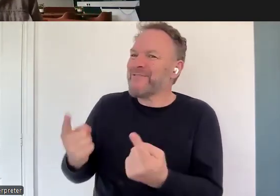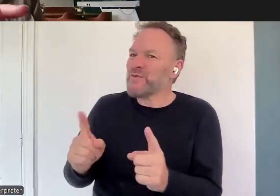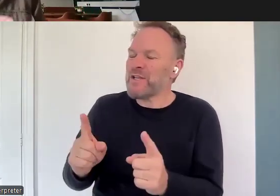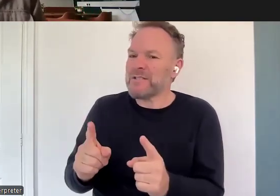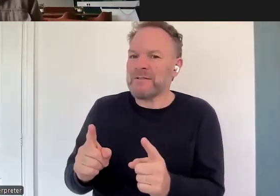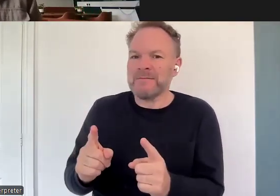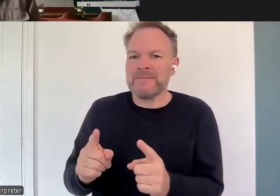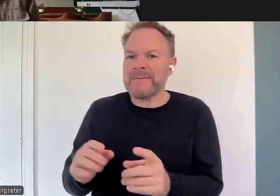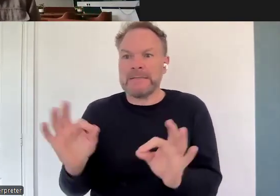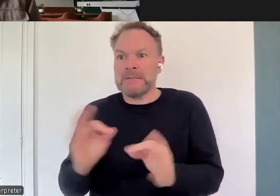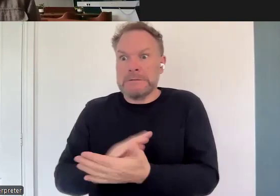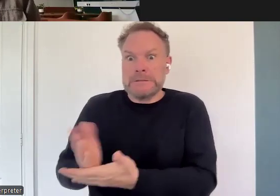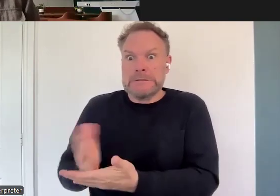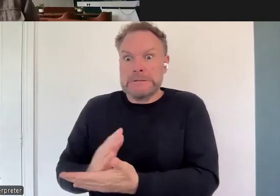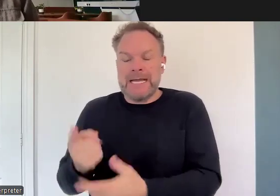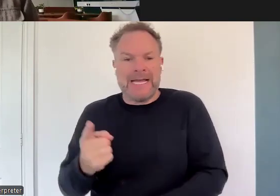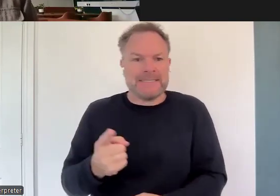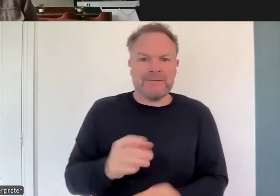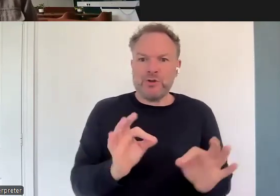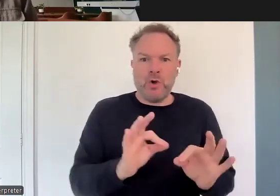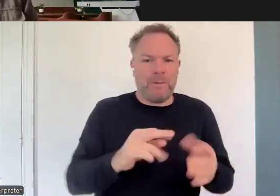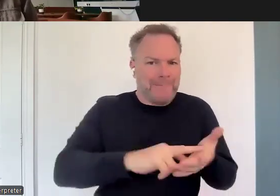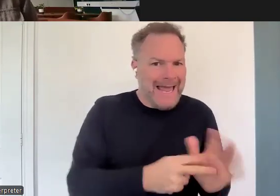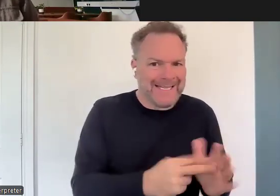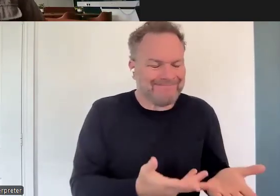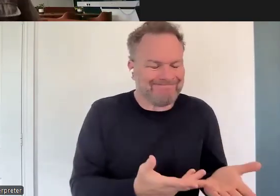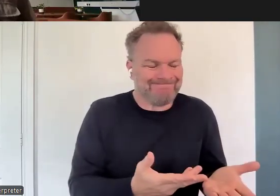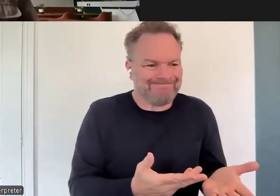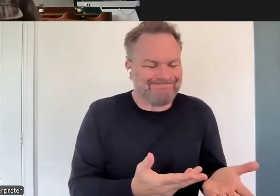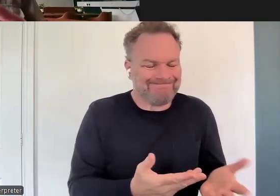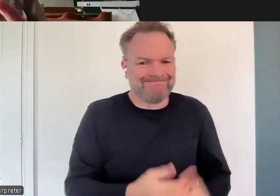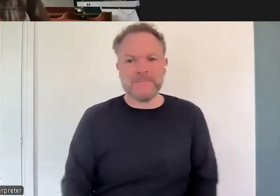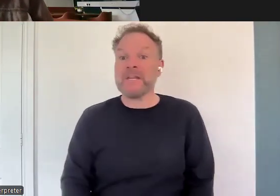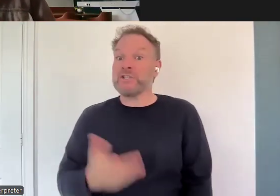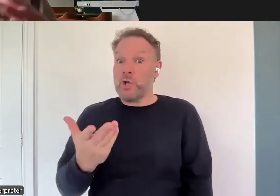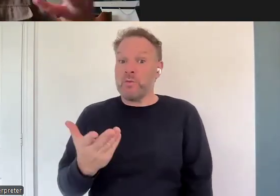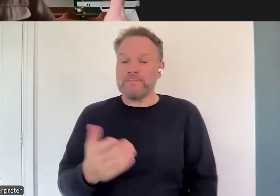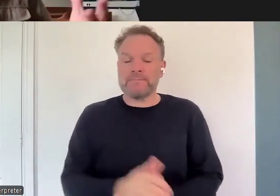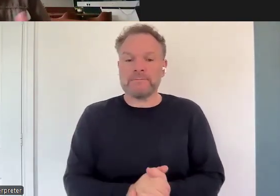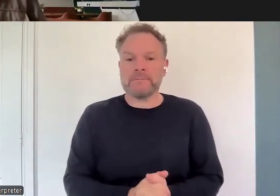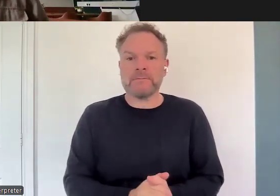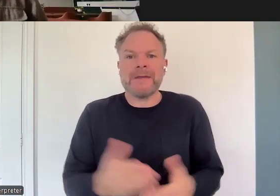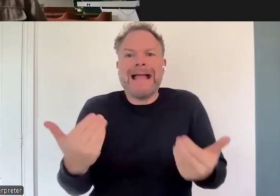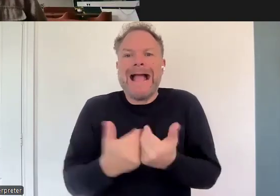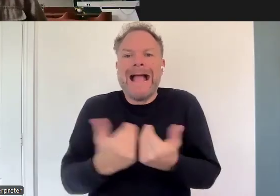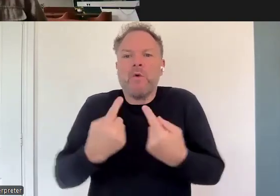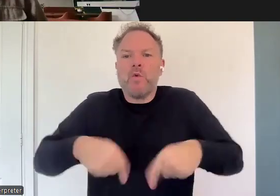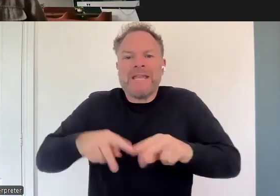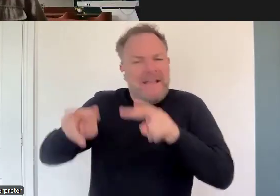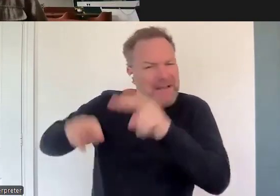lack of certainty and the lack of a plan. So when it comes to how we